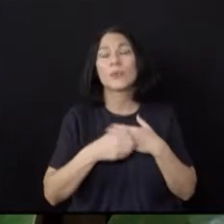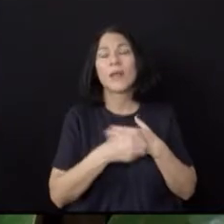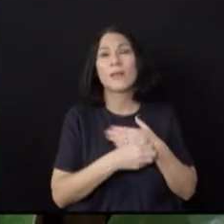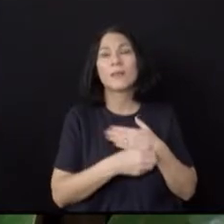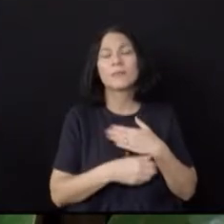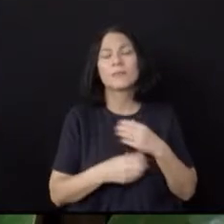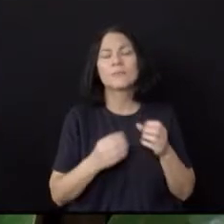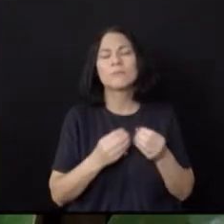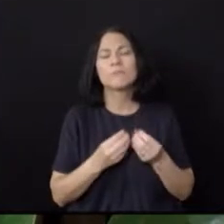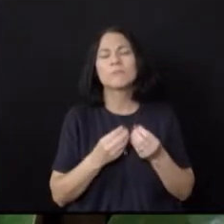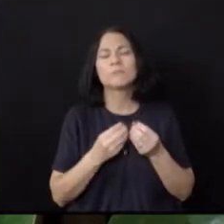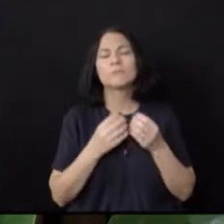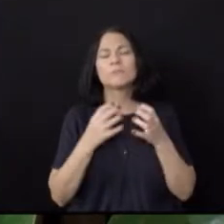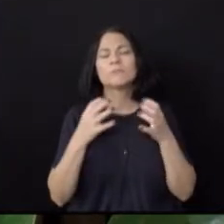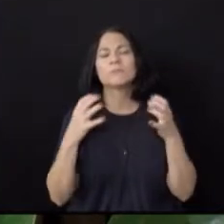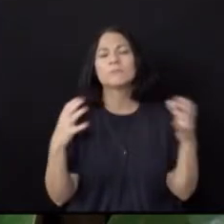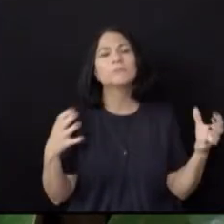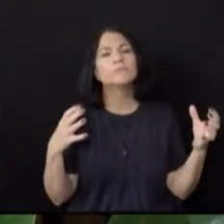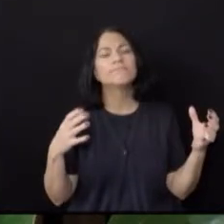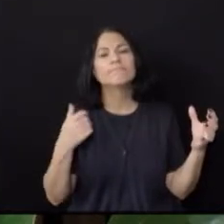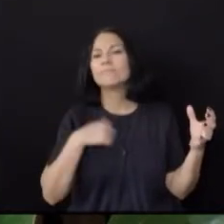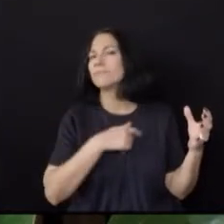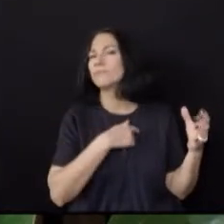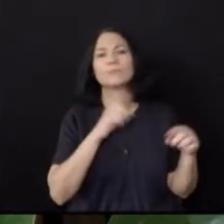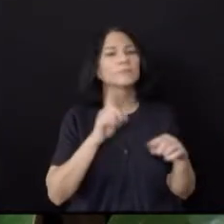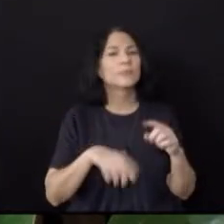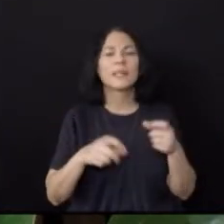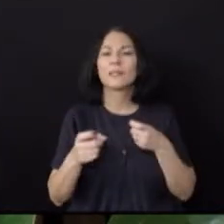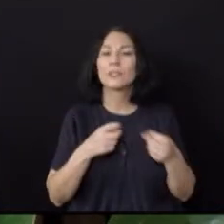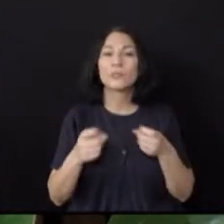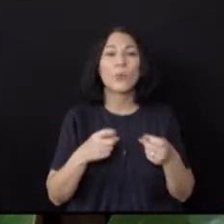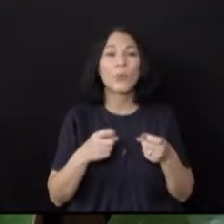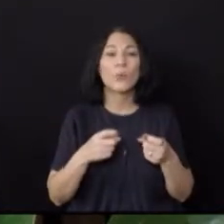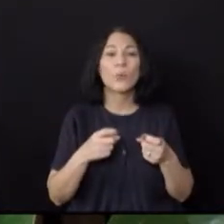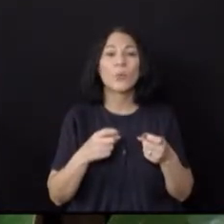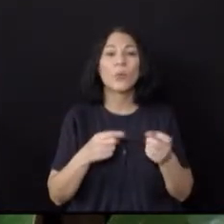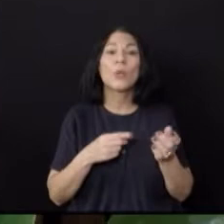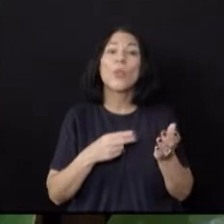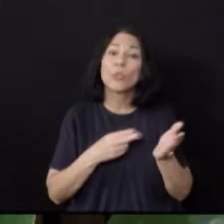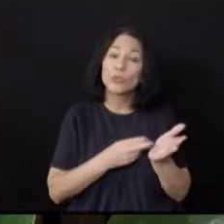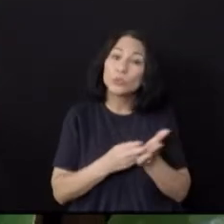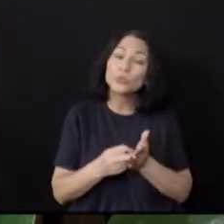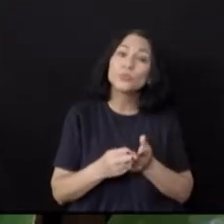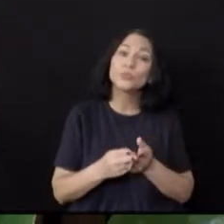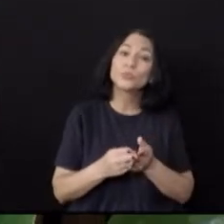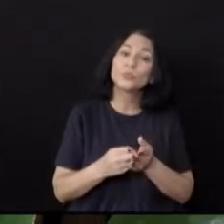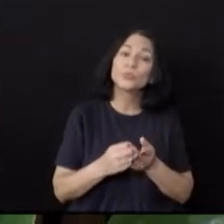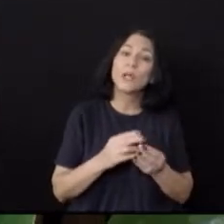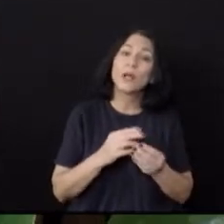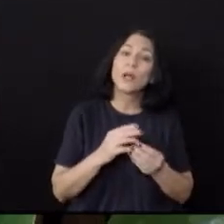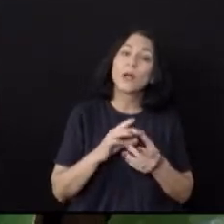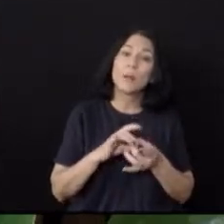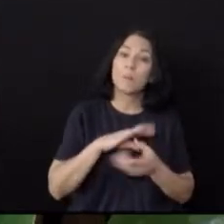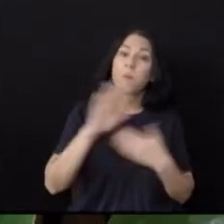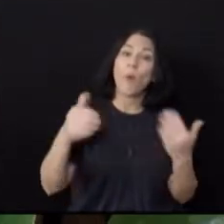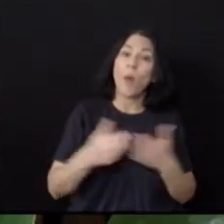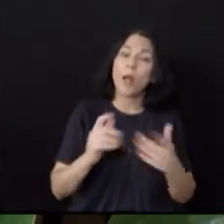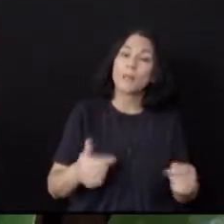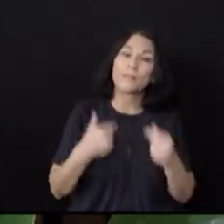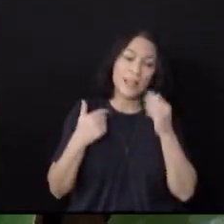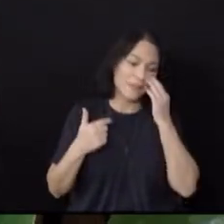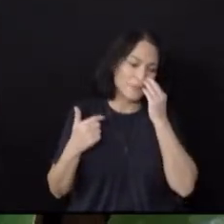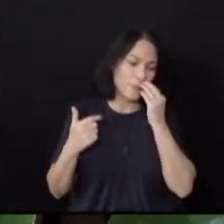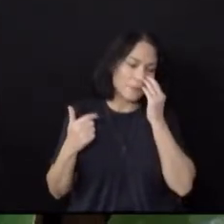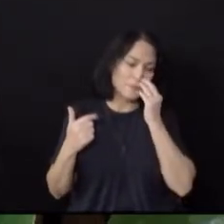so much that is not in our control. And that's the truth about all of life. But it takes a time like this to show us